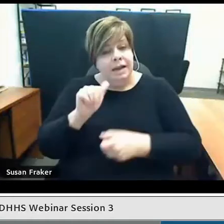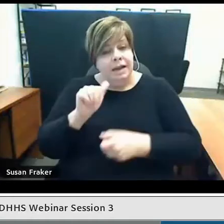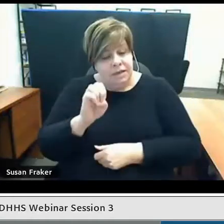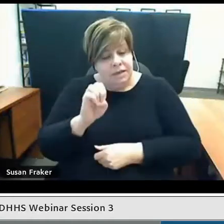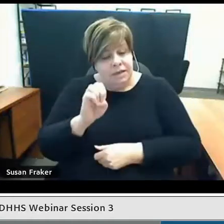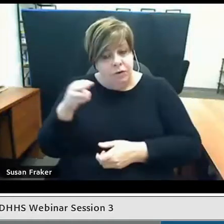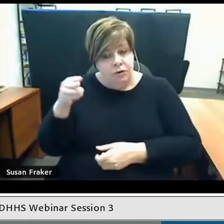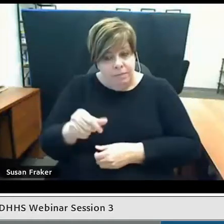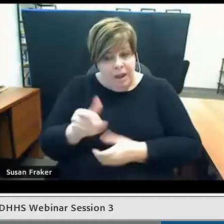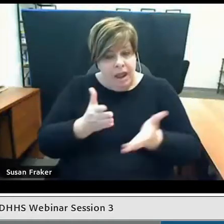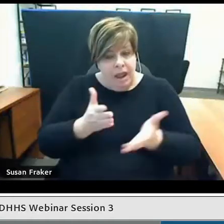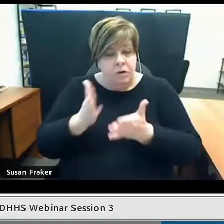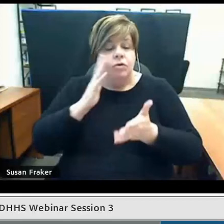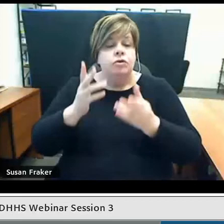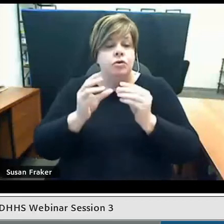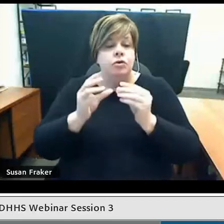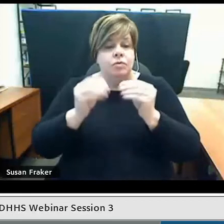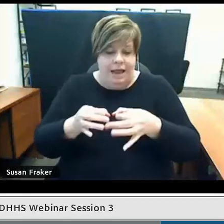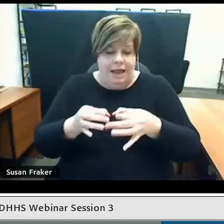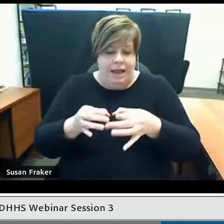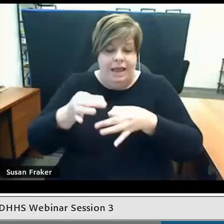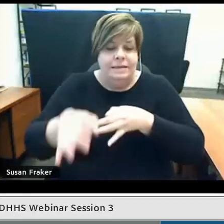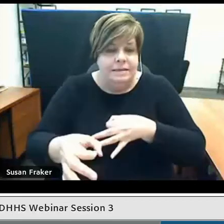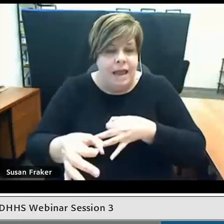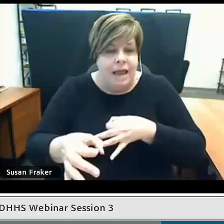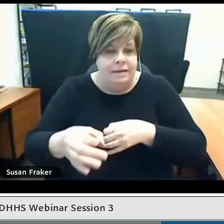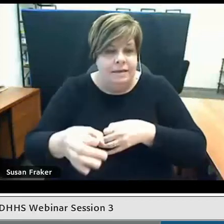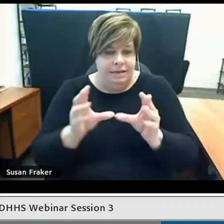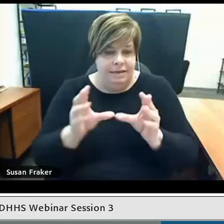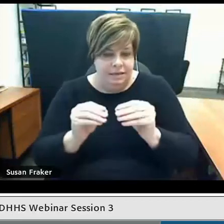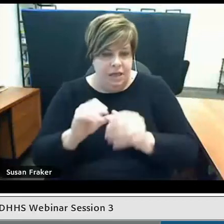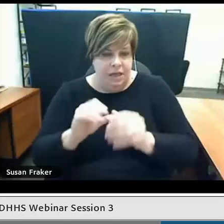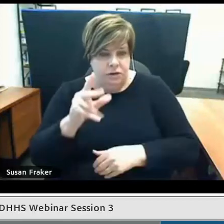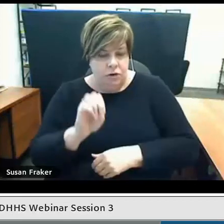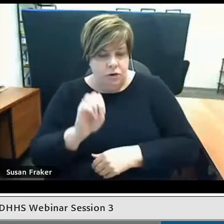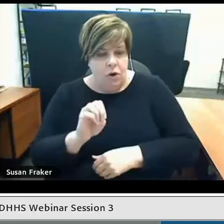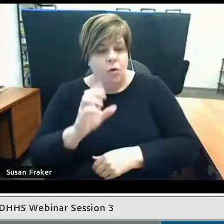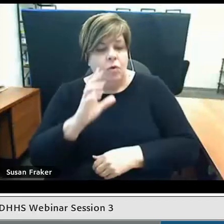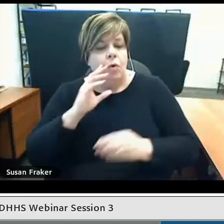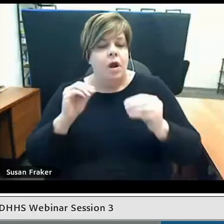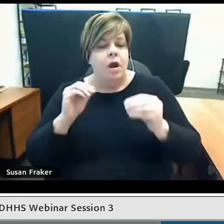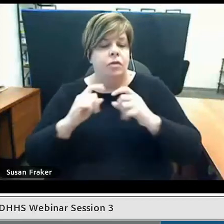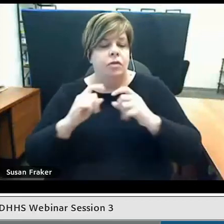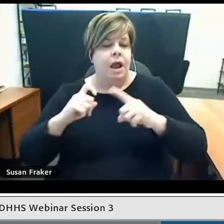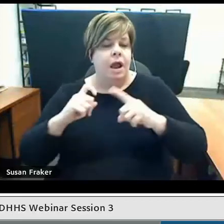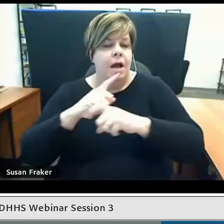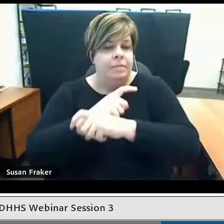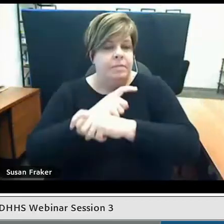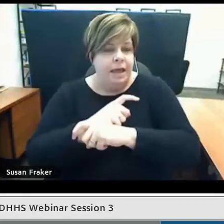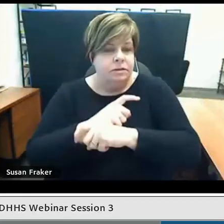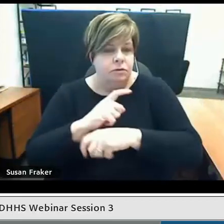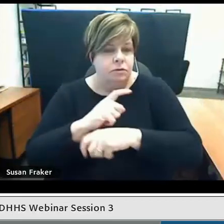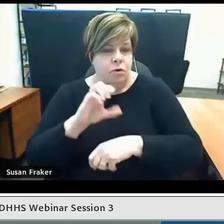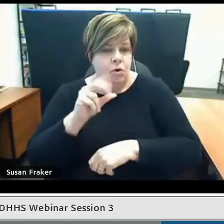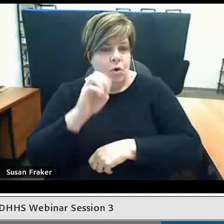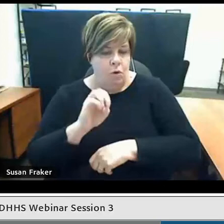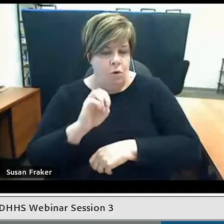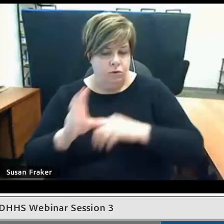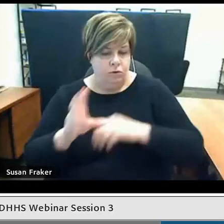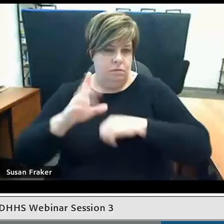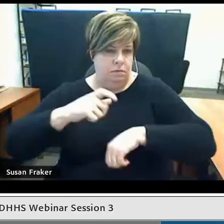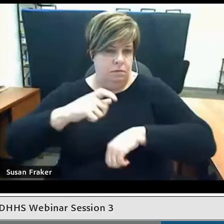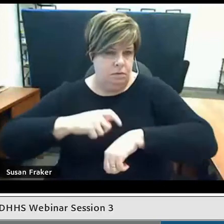can actually add extended session codes or interactive complexity codes to help account for your provider time doing that.